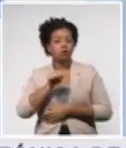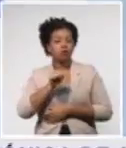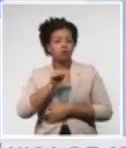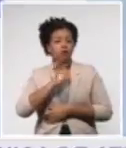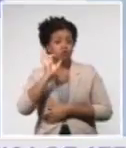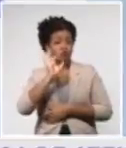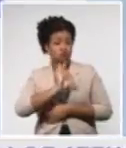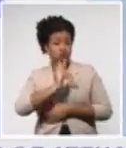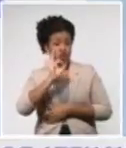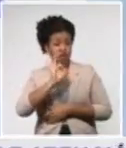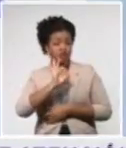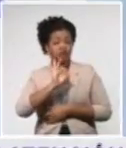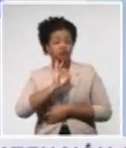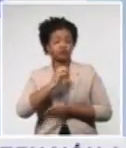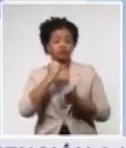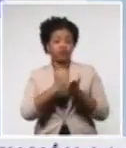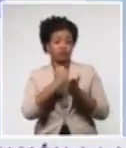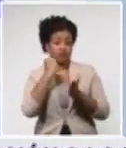7.07